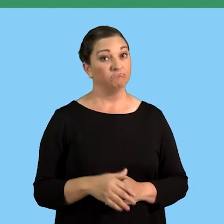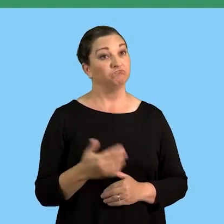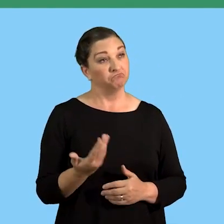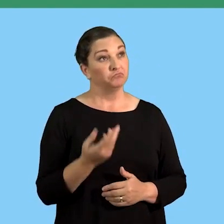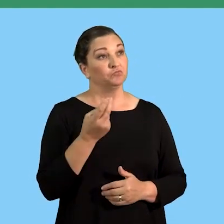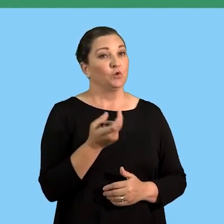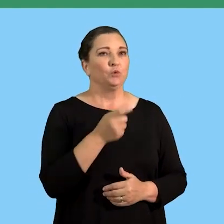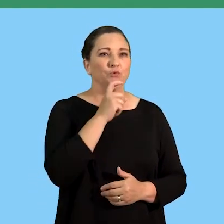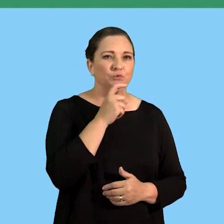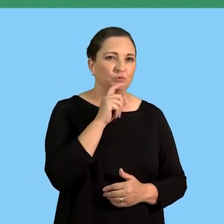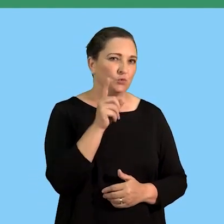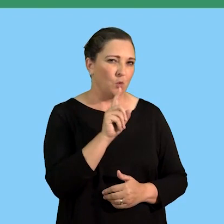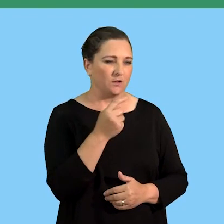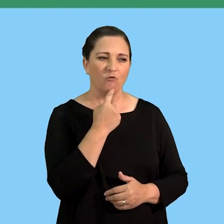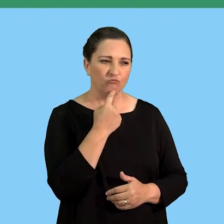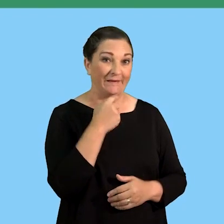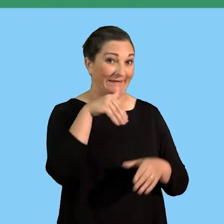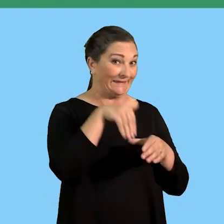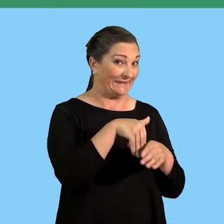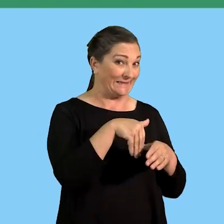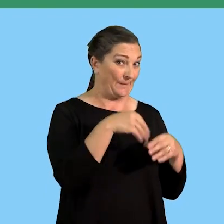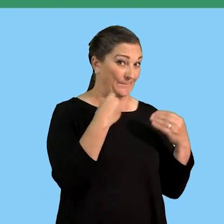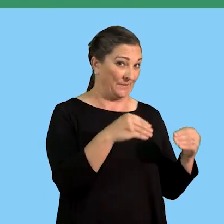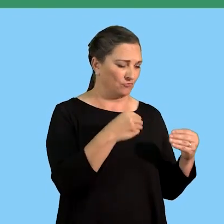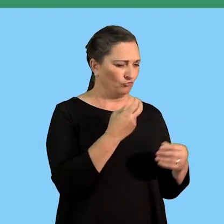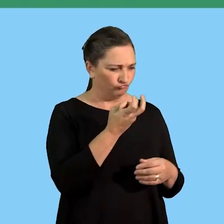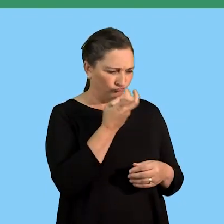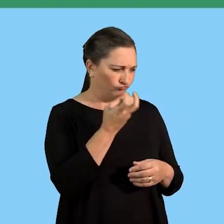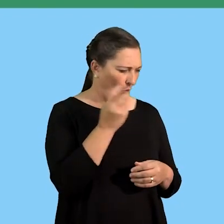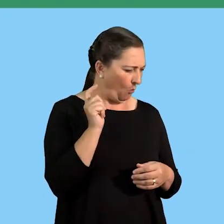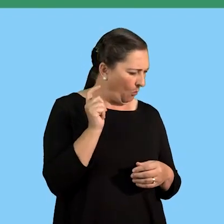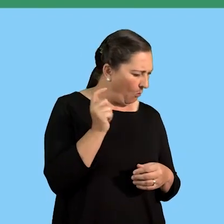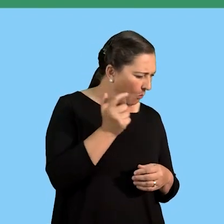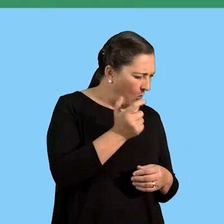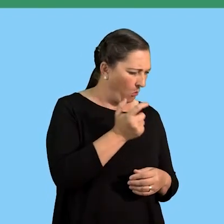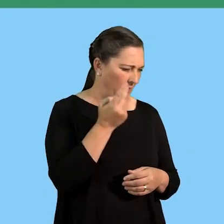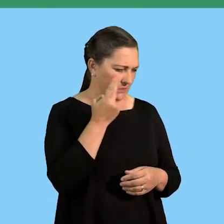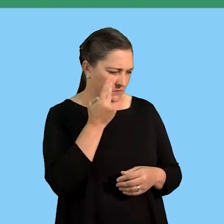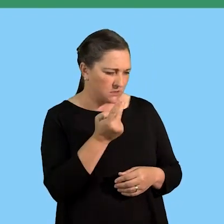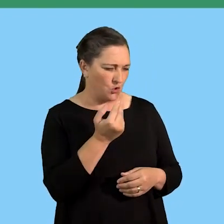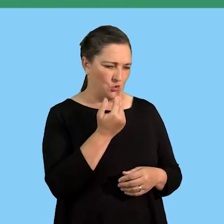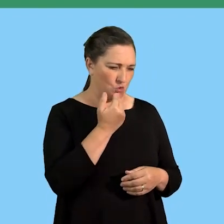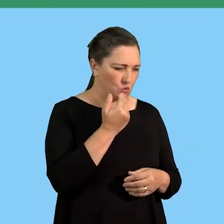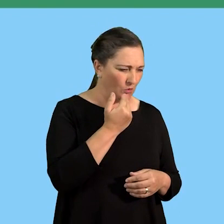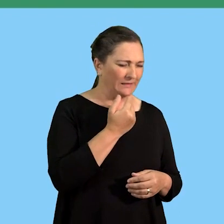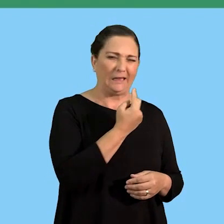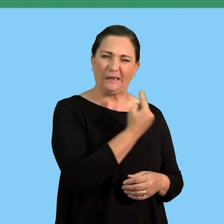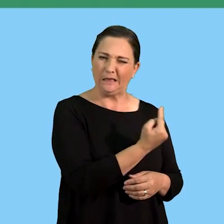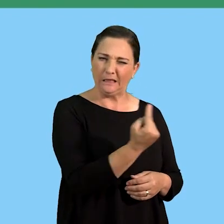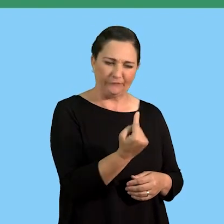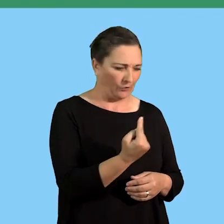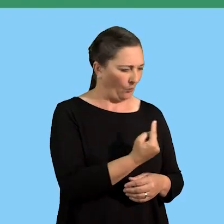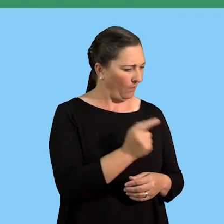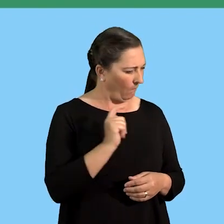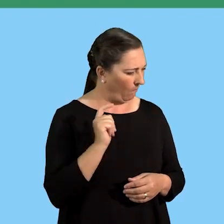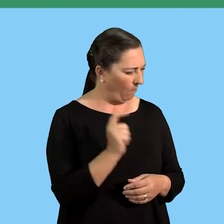also use what we call headhunting within the business. Now, this simply means that the human resource manager will look